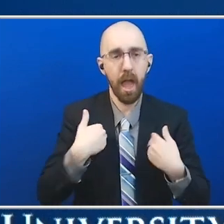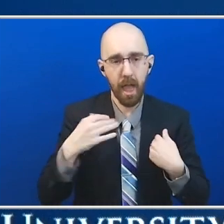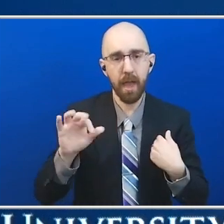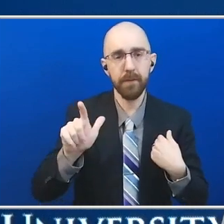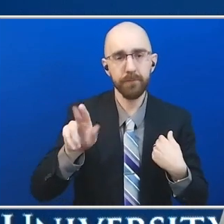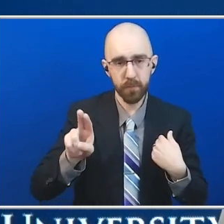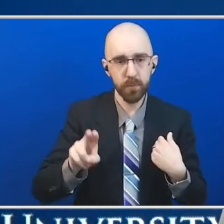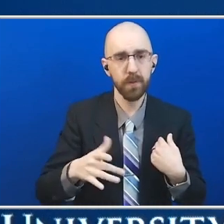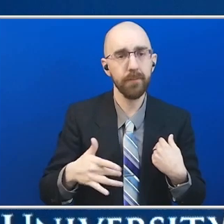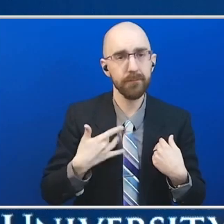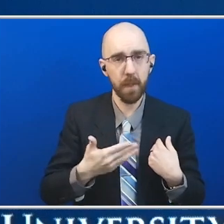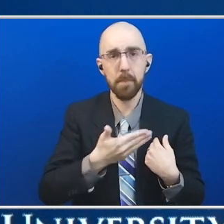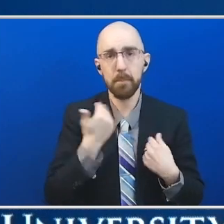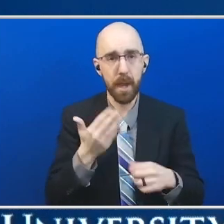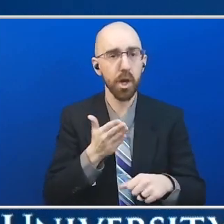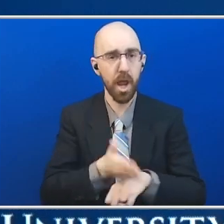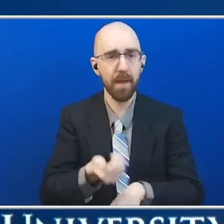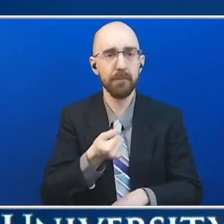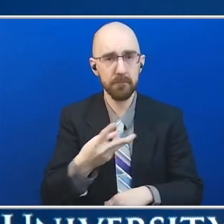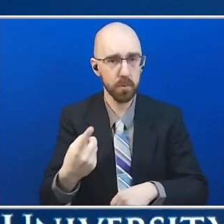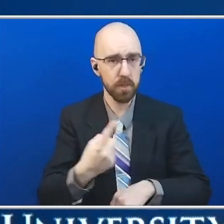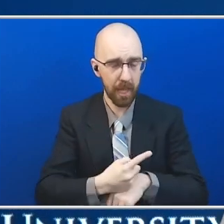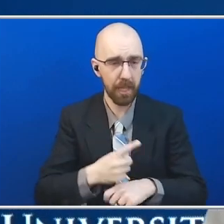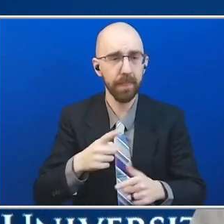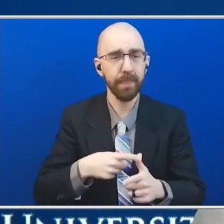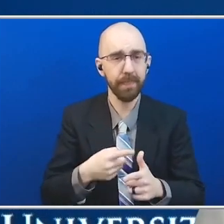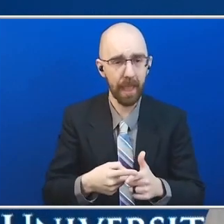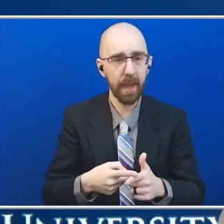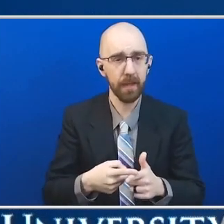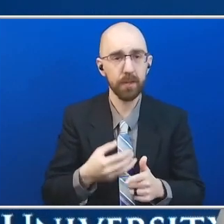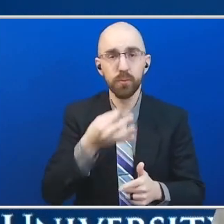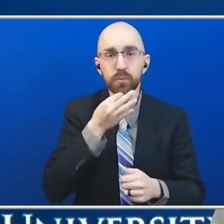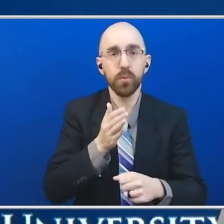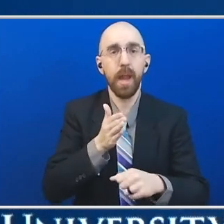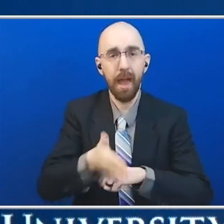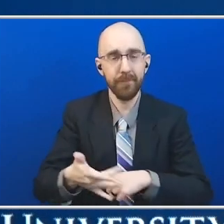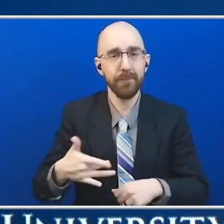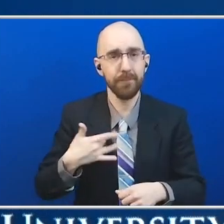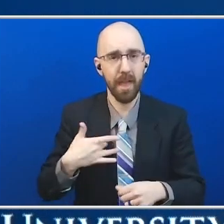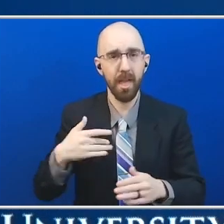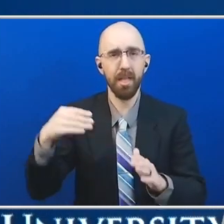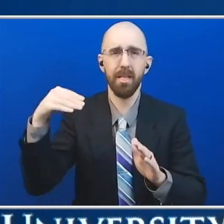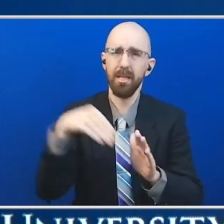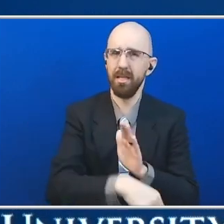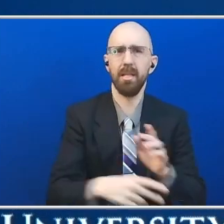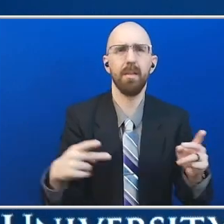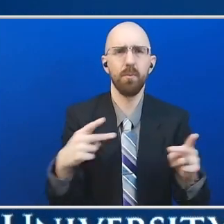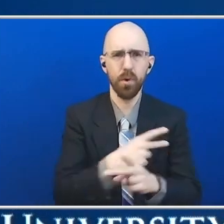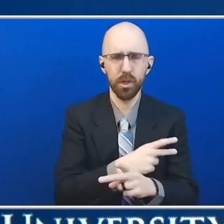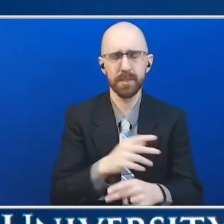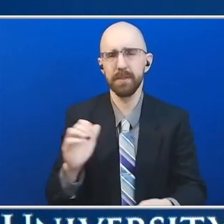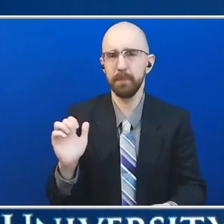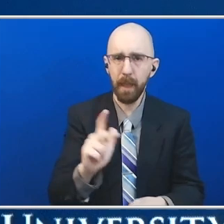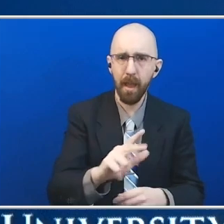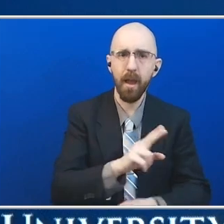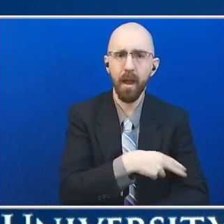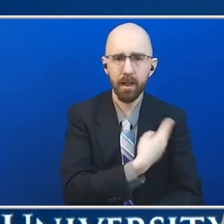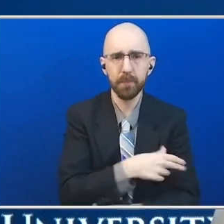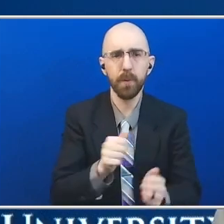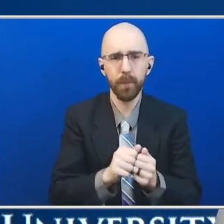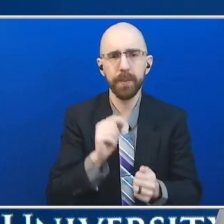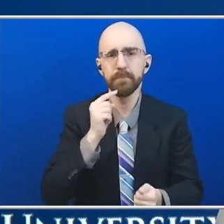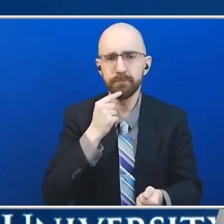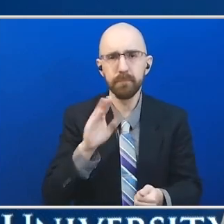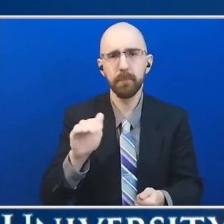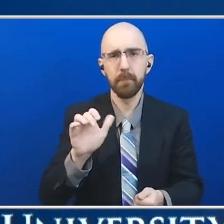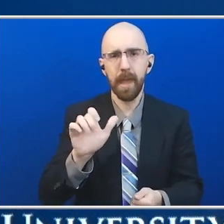better after a couple days, and then soon after that felt a lot worse. Ended up coming into the hospital with a severe bacterial pneumonia,